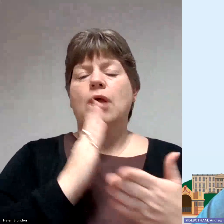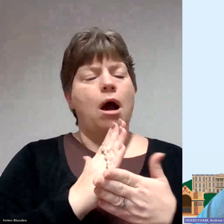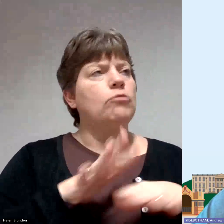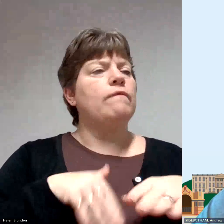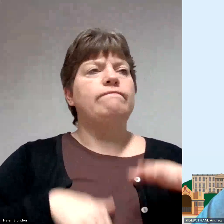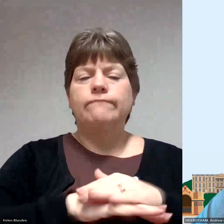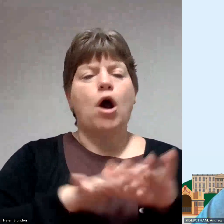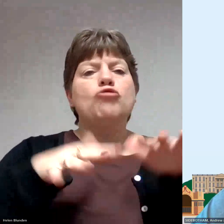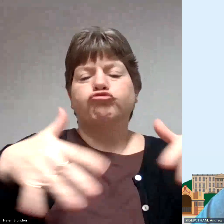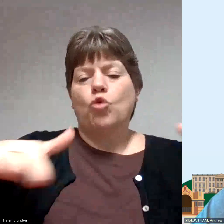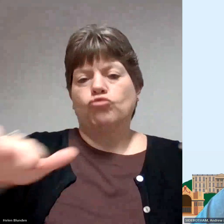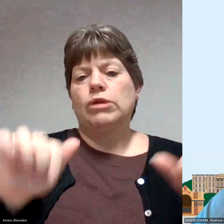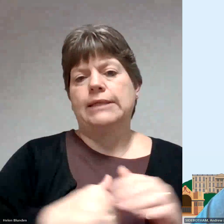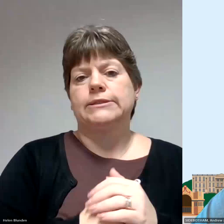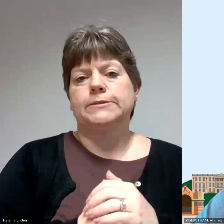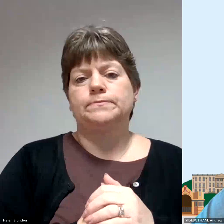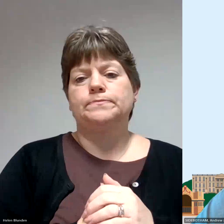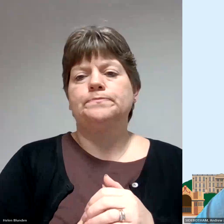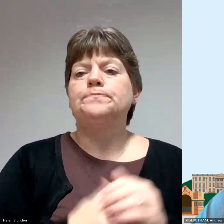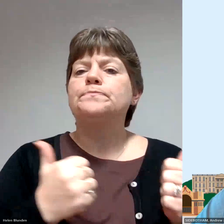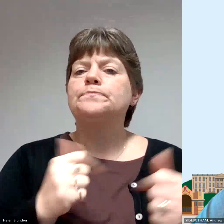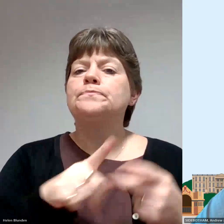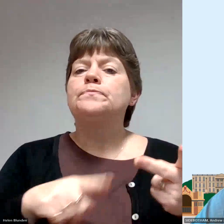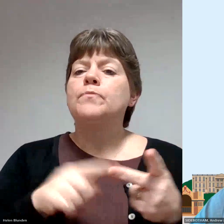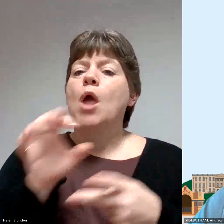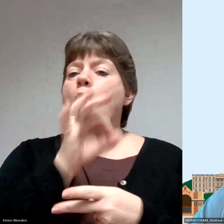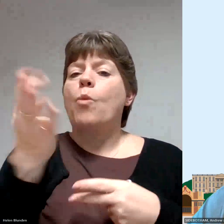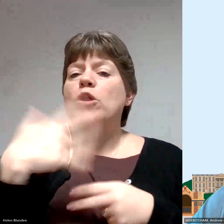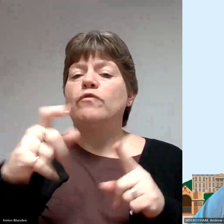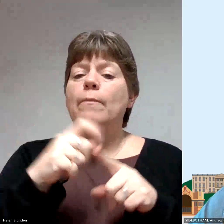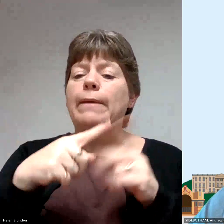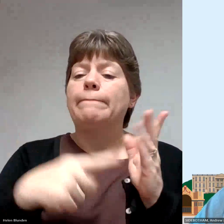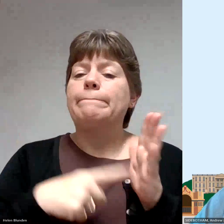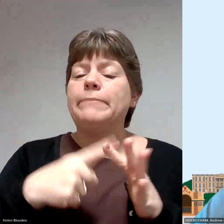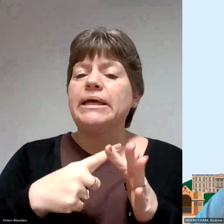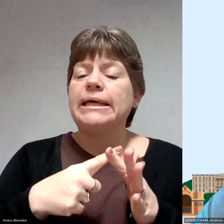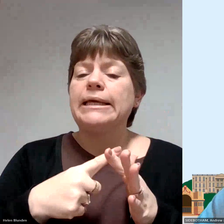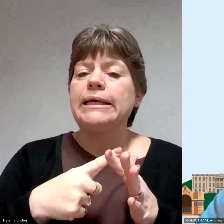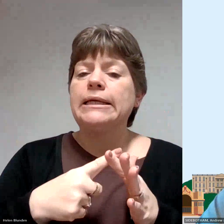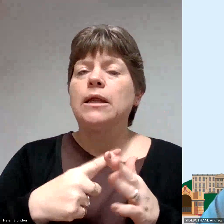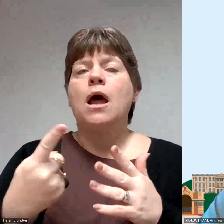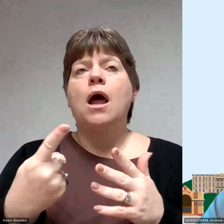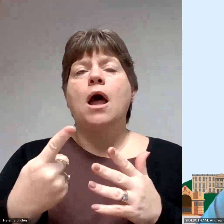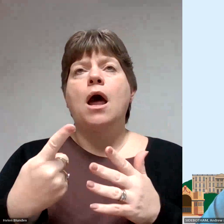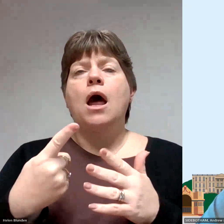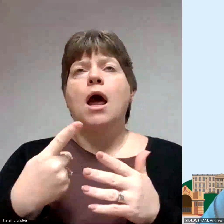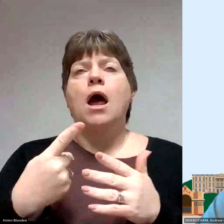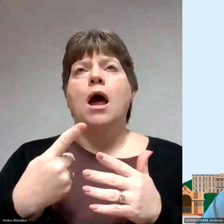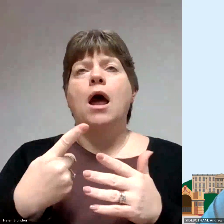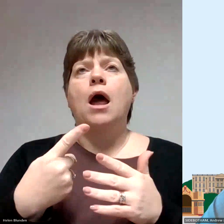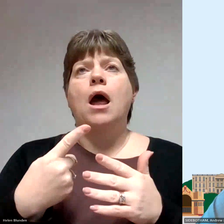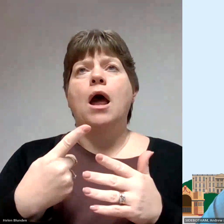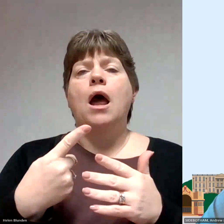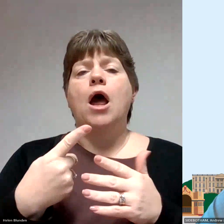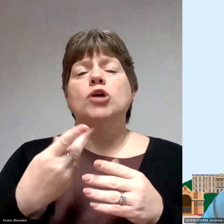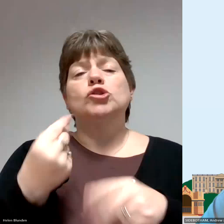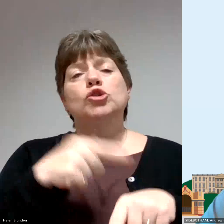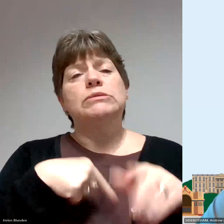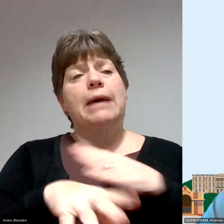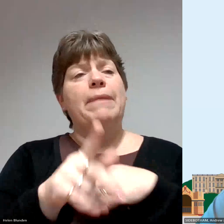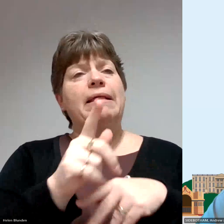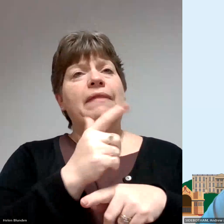rural. Okay, we've got a question from Pete Steedman. An impression often highlighted in the media is that